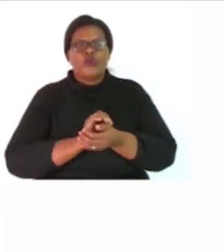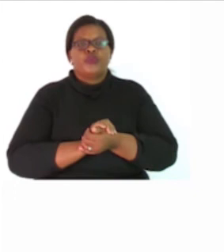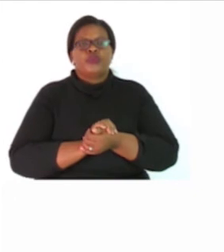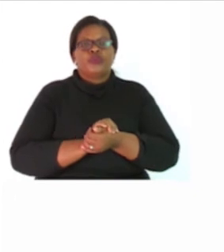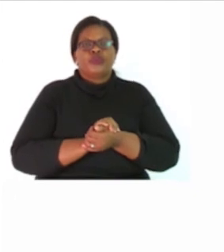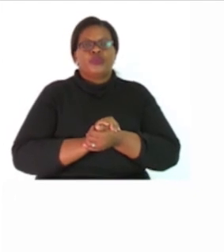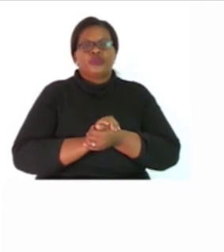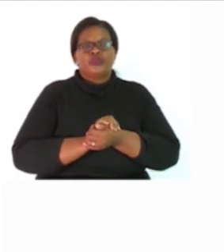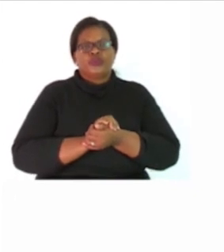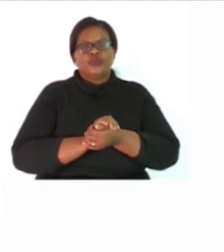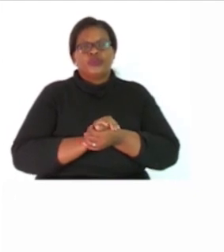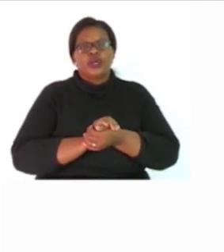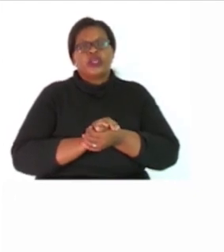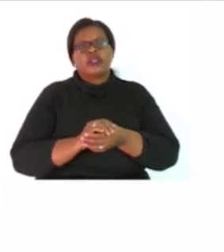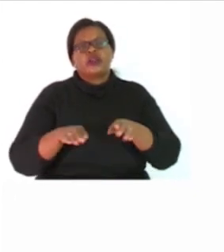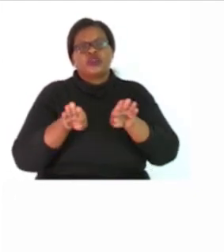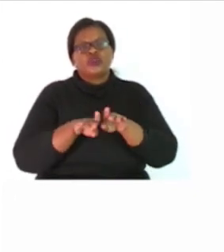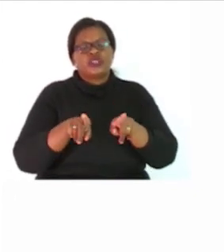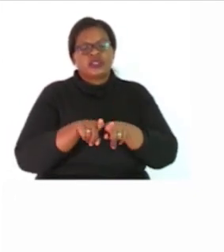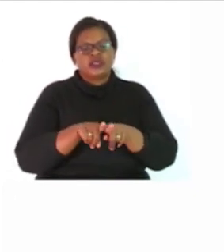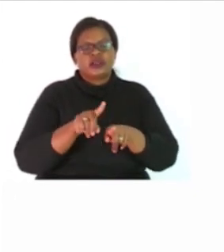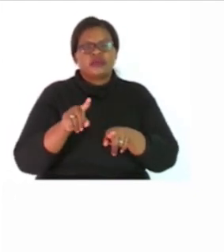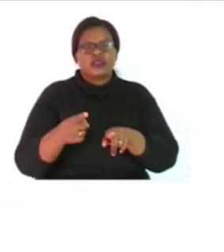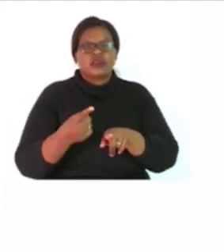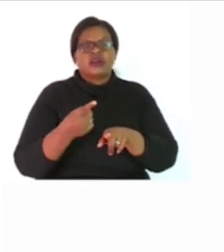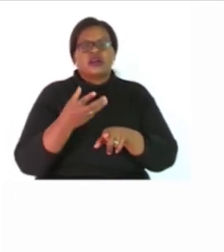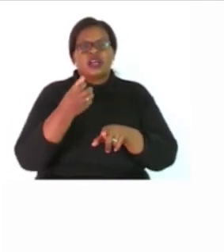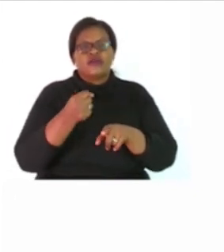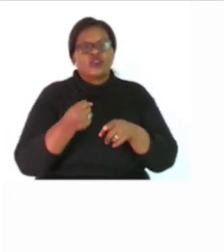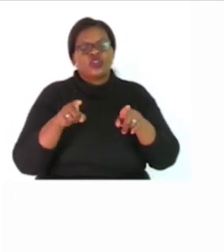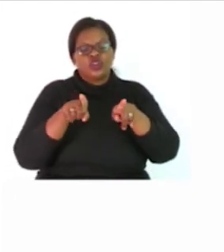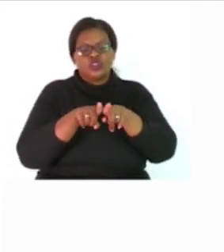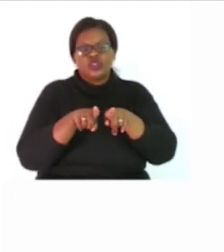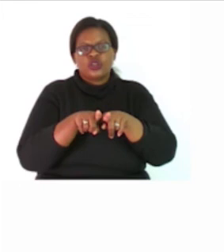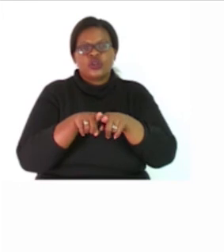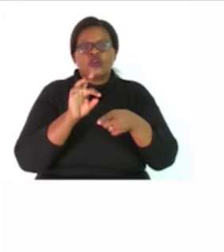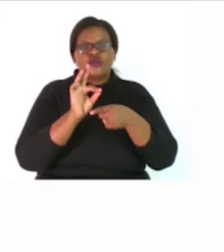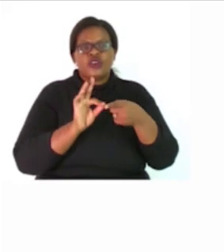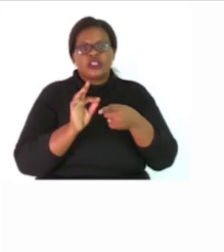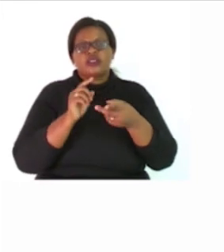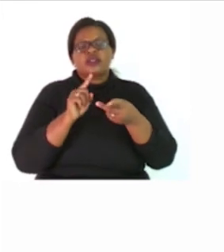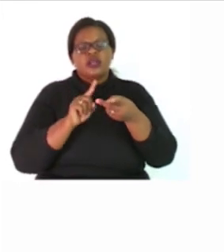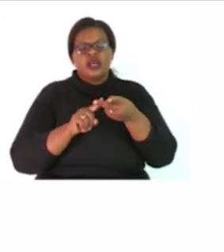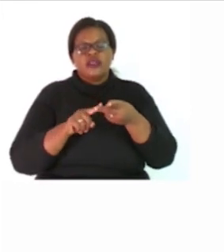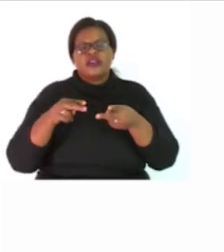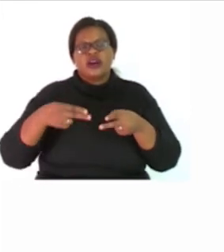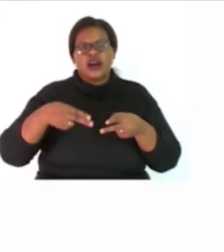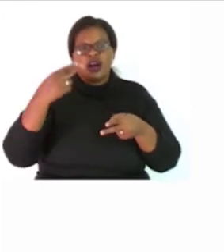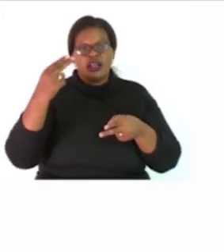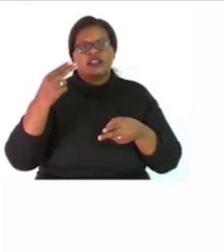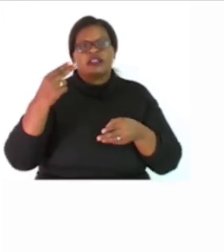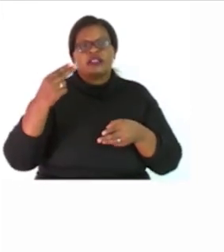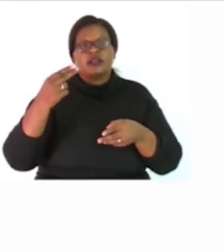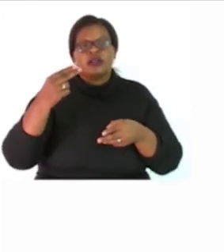54. All right? And then you do the same thing. You find all the factors, you find the common factors, and you also make sure you find